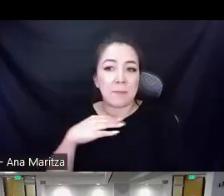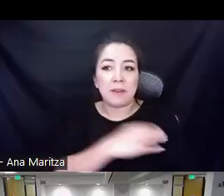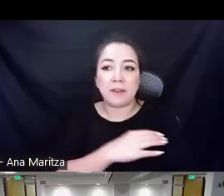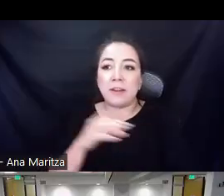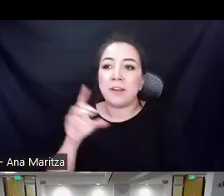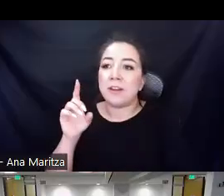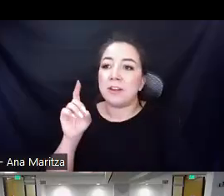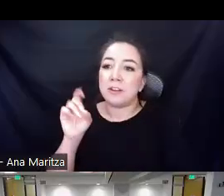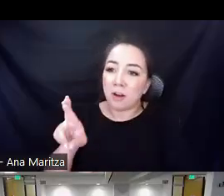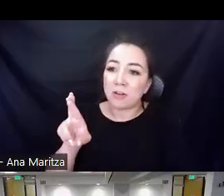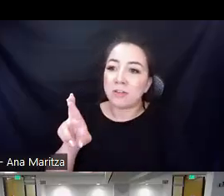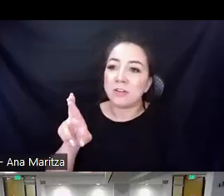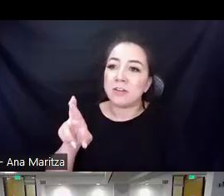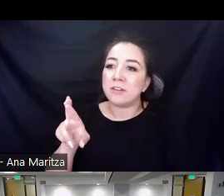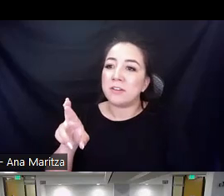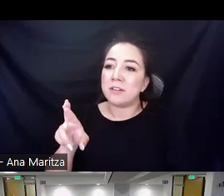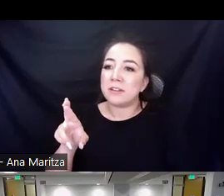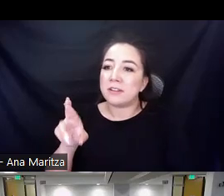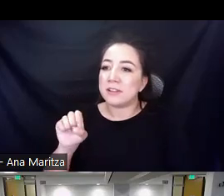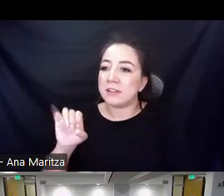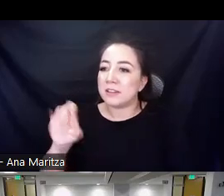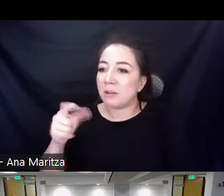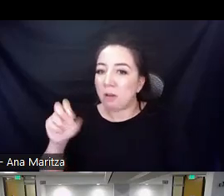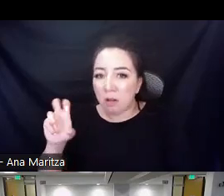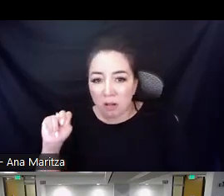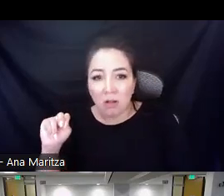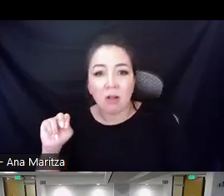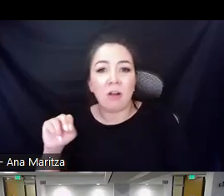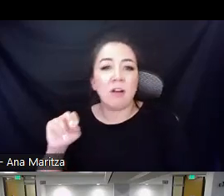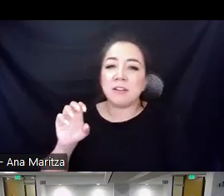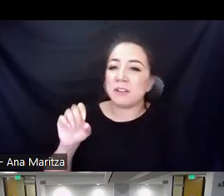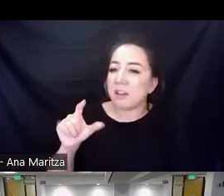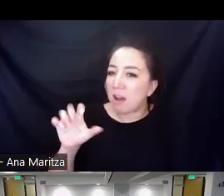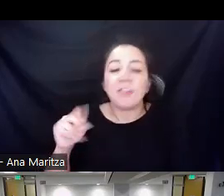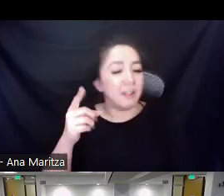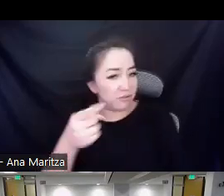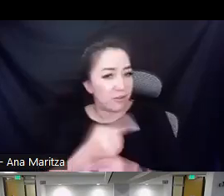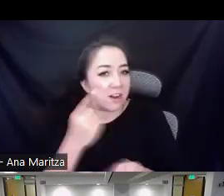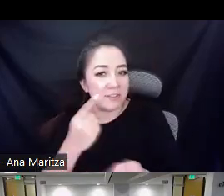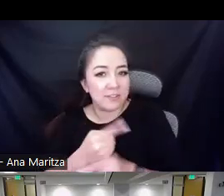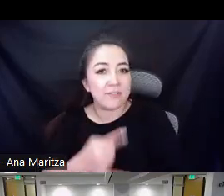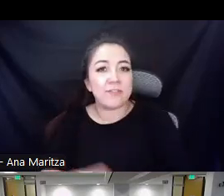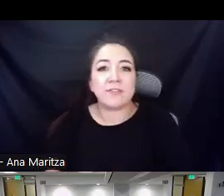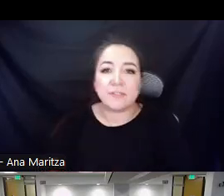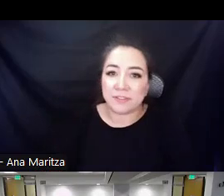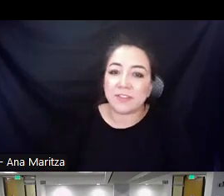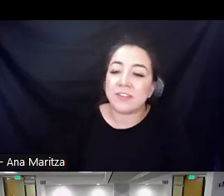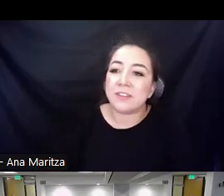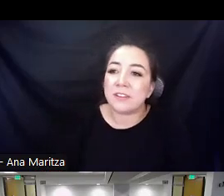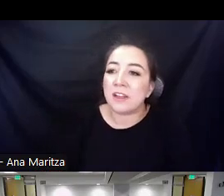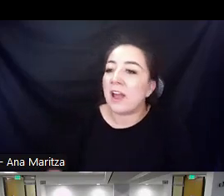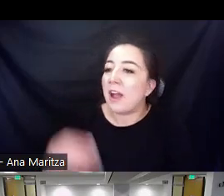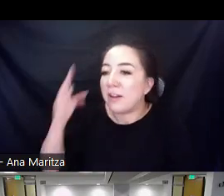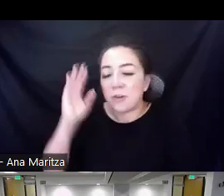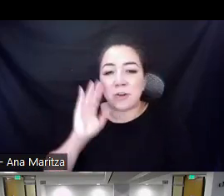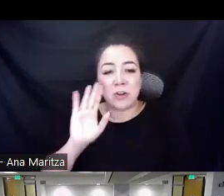Dr. Is it Sigal Gidan? That's correct. That's correct. Yeah, so I've known her in the